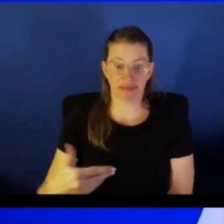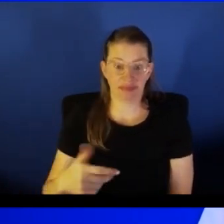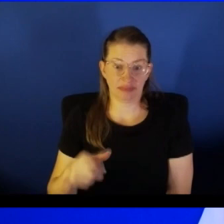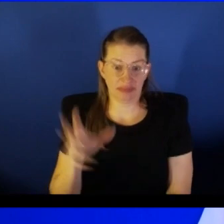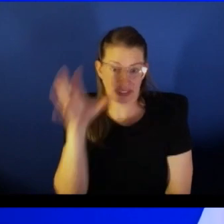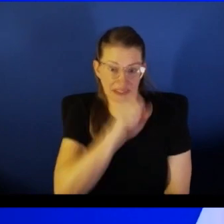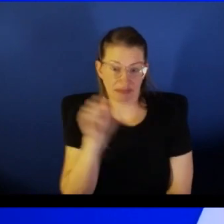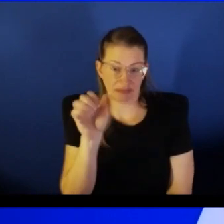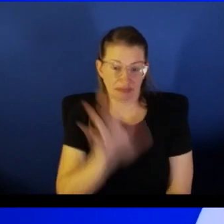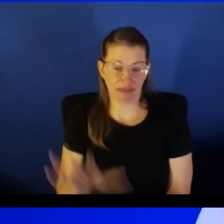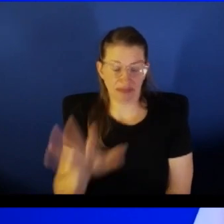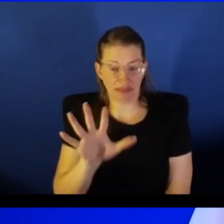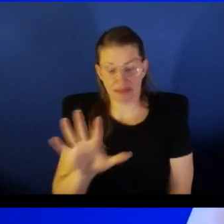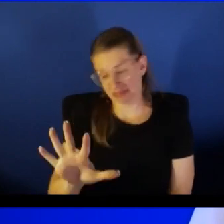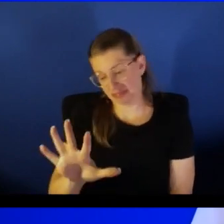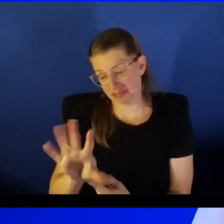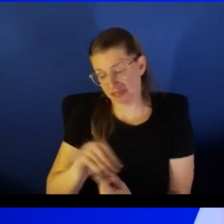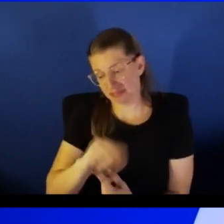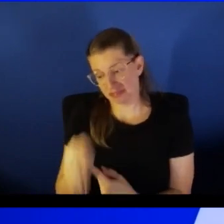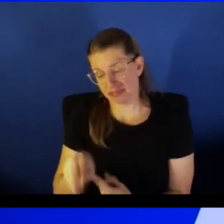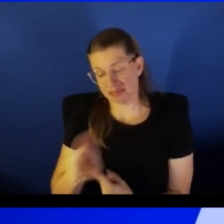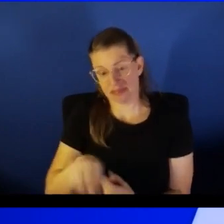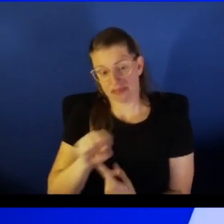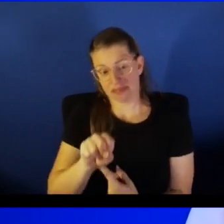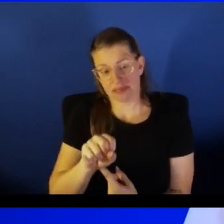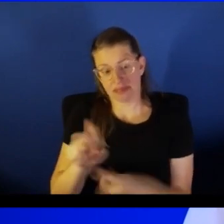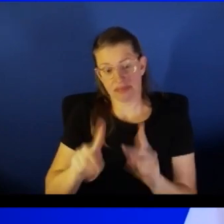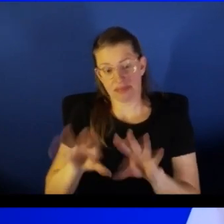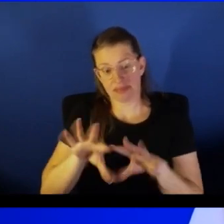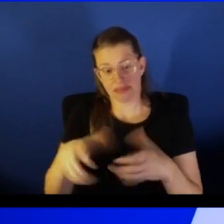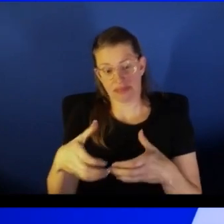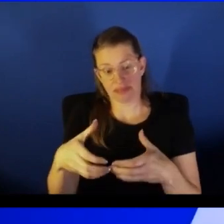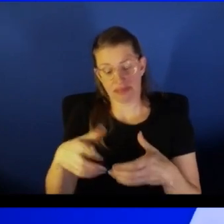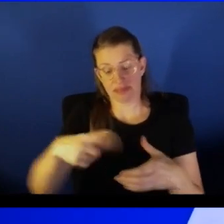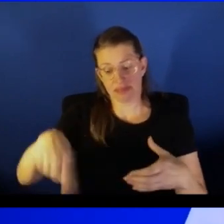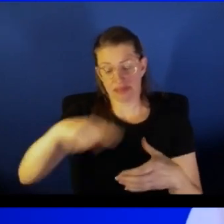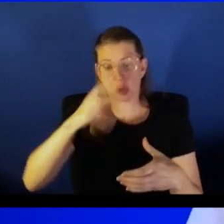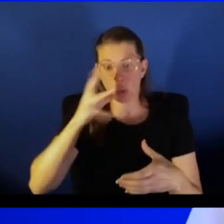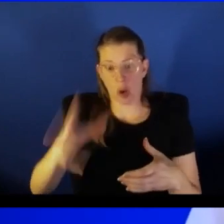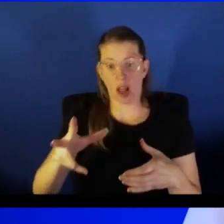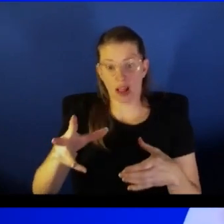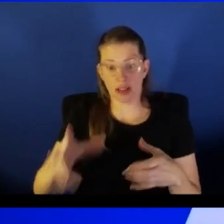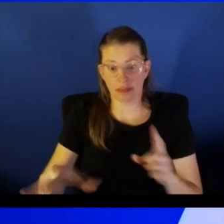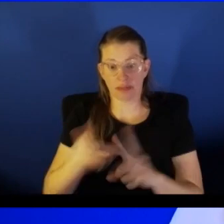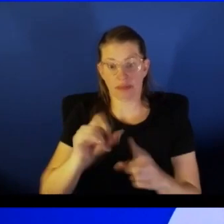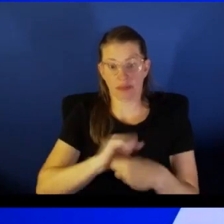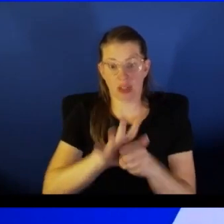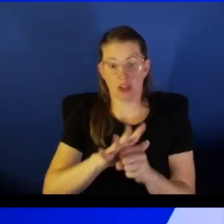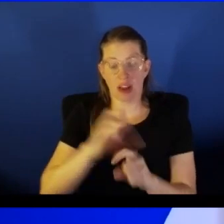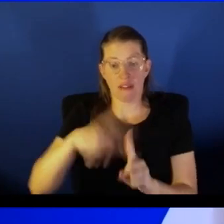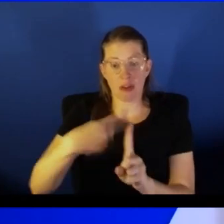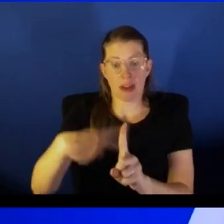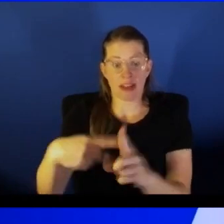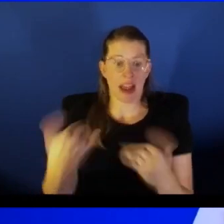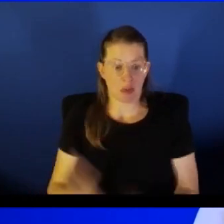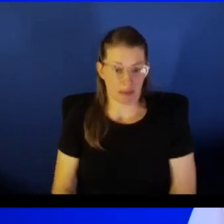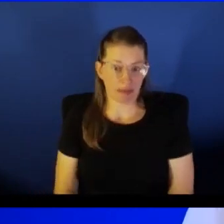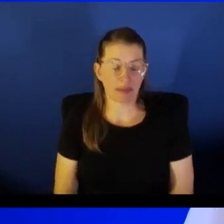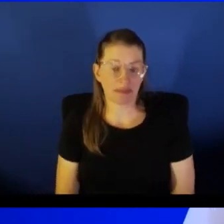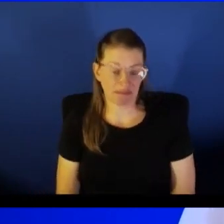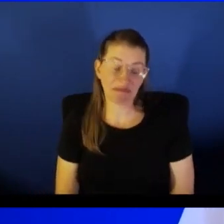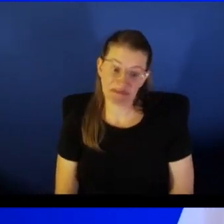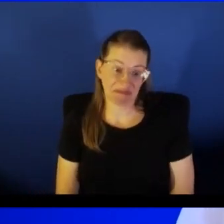that probably at least 5% of the United States population will get COVID each month now. So it looks like we're